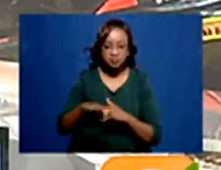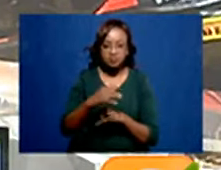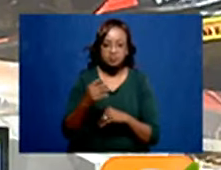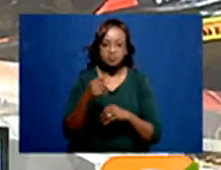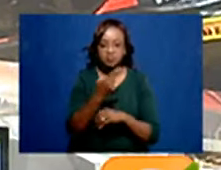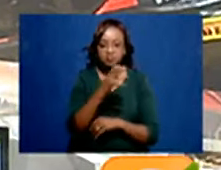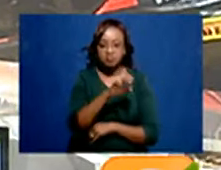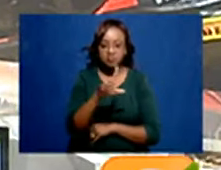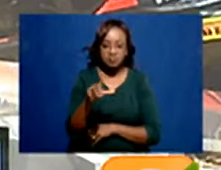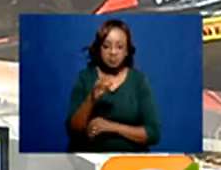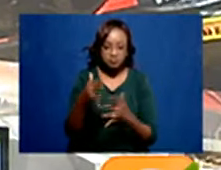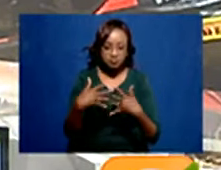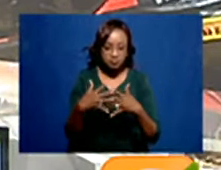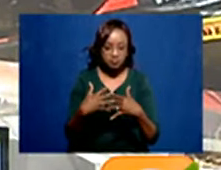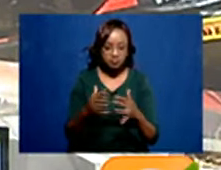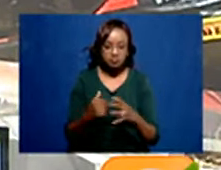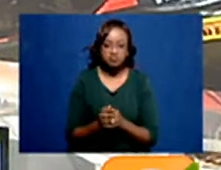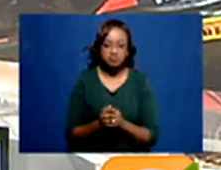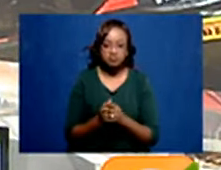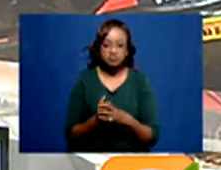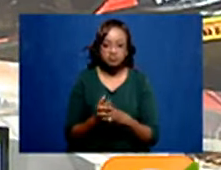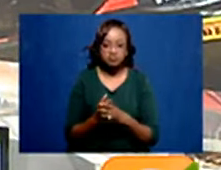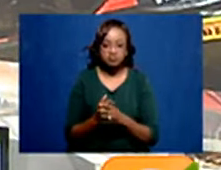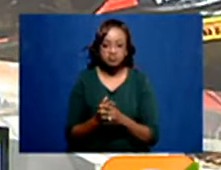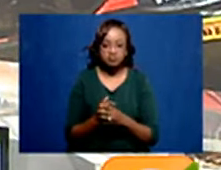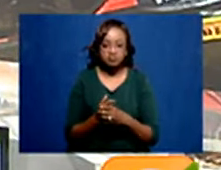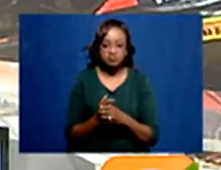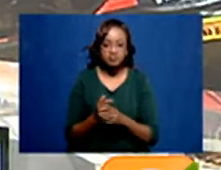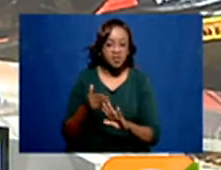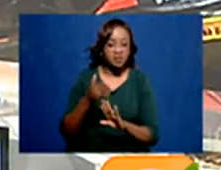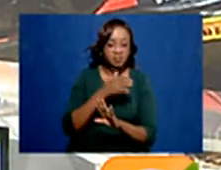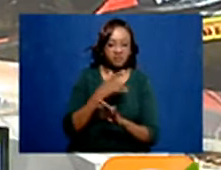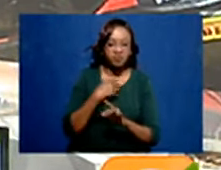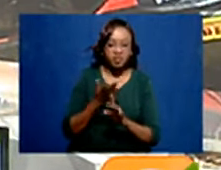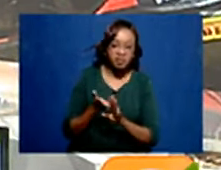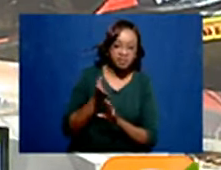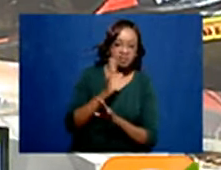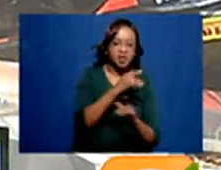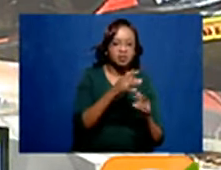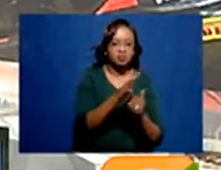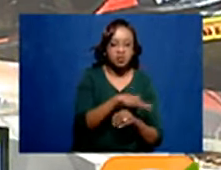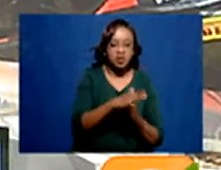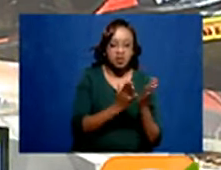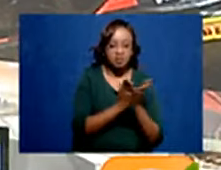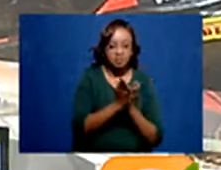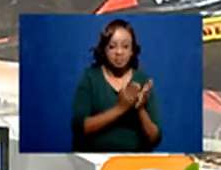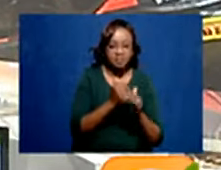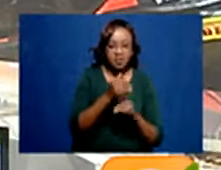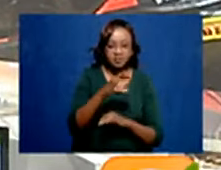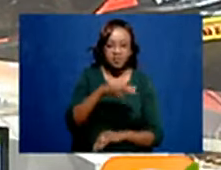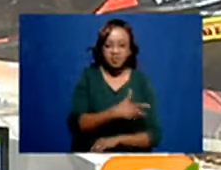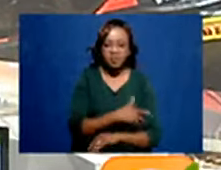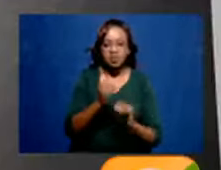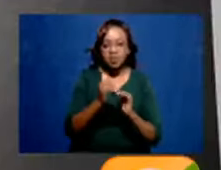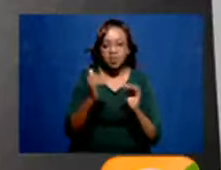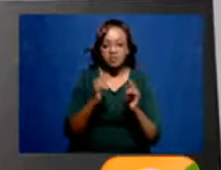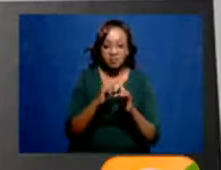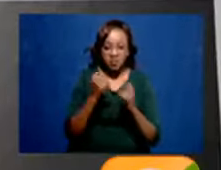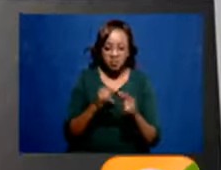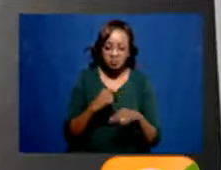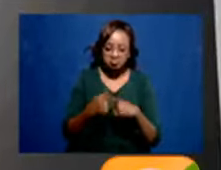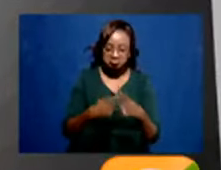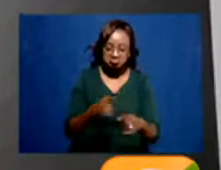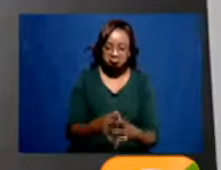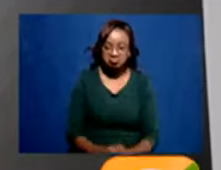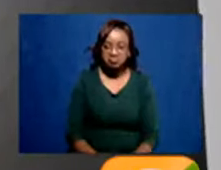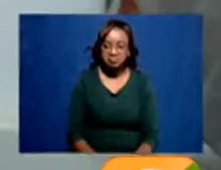Hell's Gate. Previously, the crews would go back to the service park after the power stage. Now, the